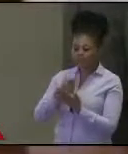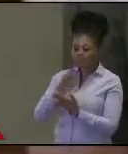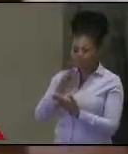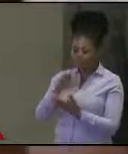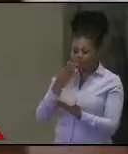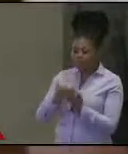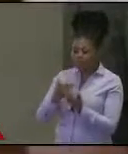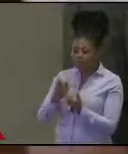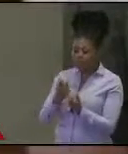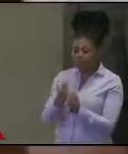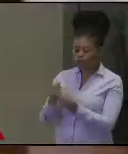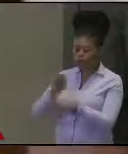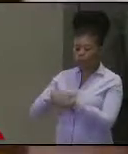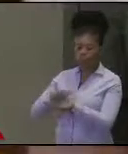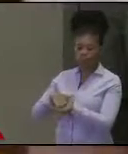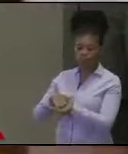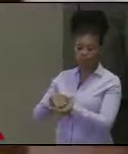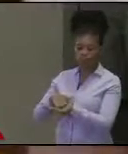more. But if